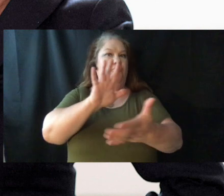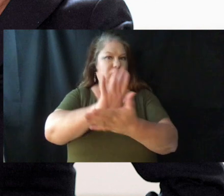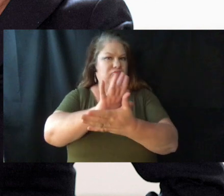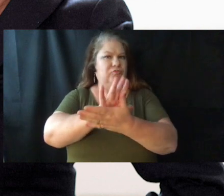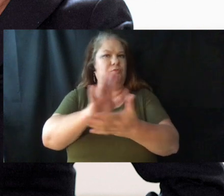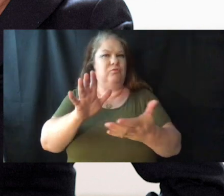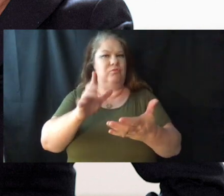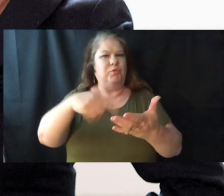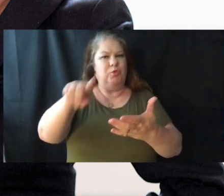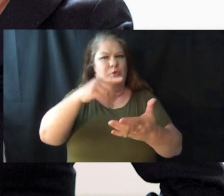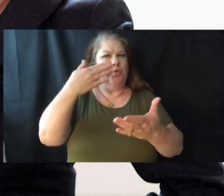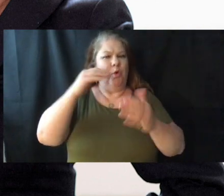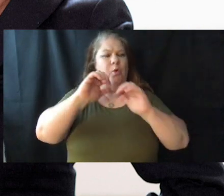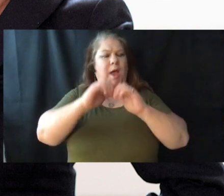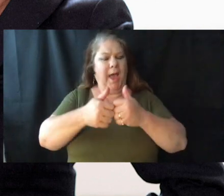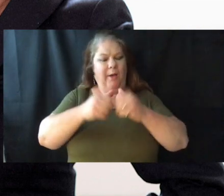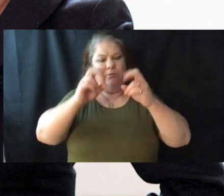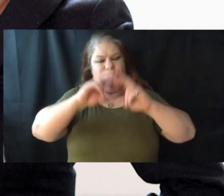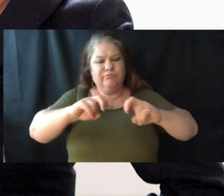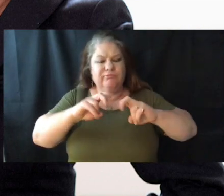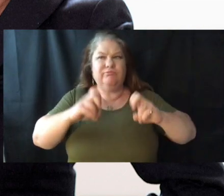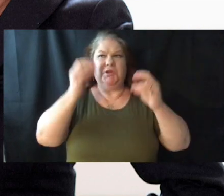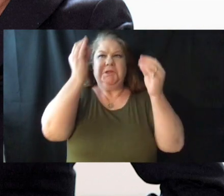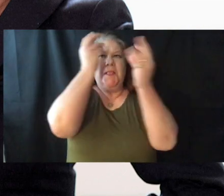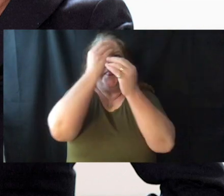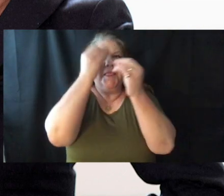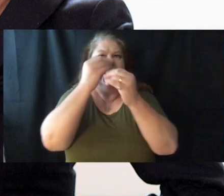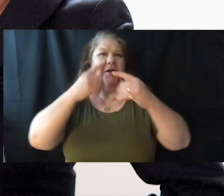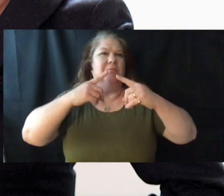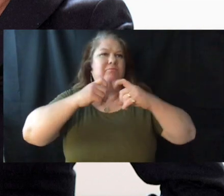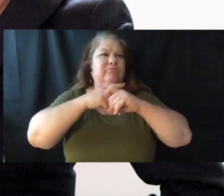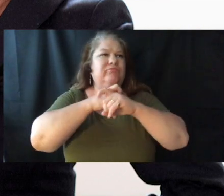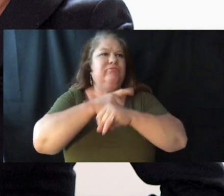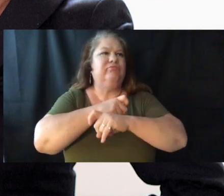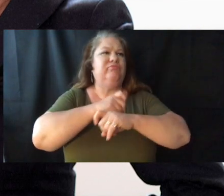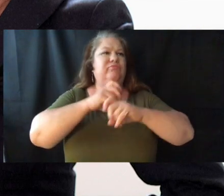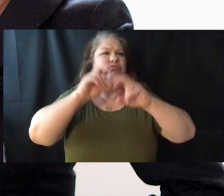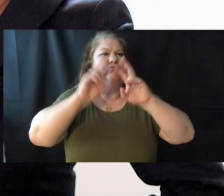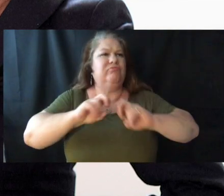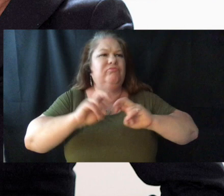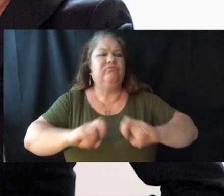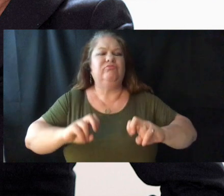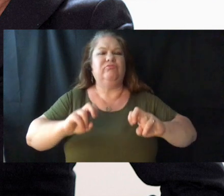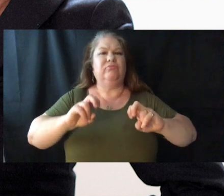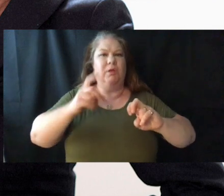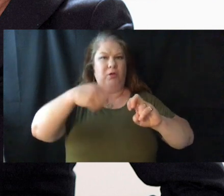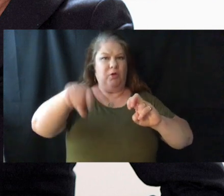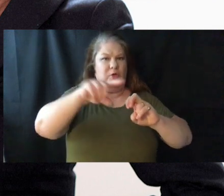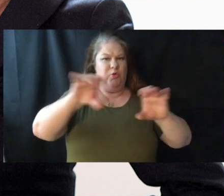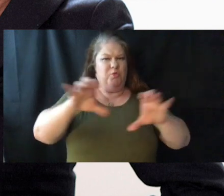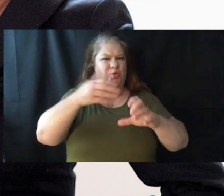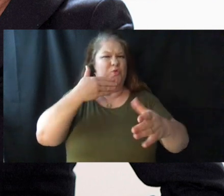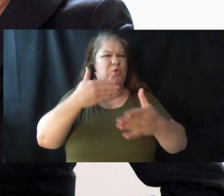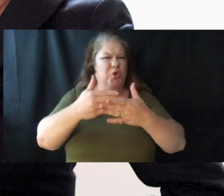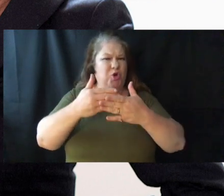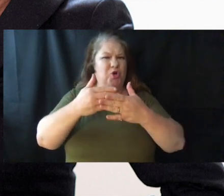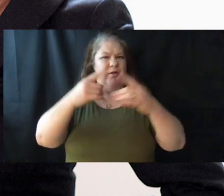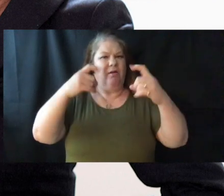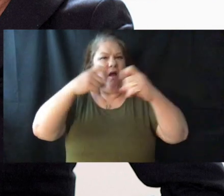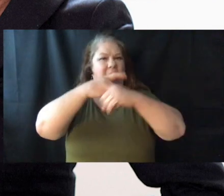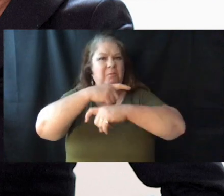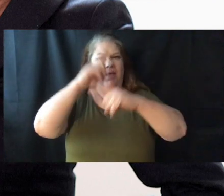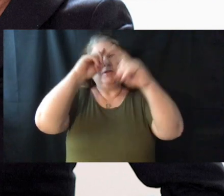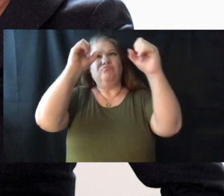ready academically. You know how to think critically. You know how to analyze. You do well